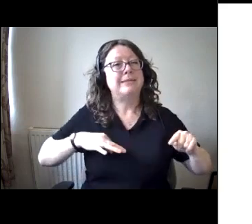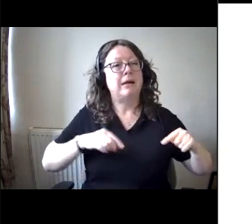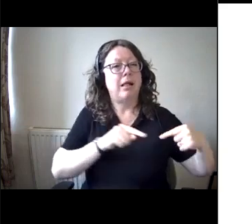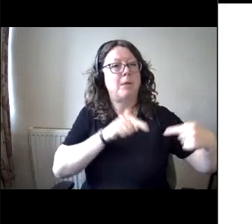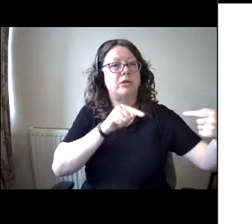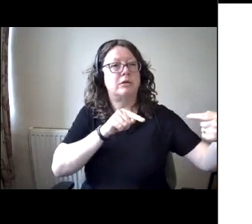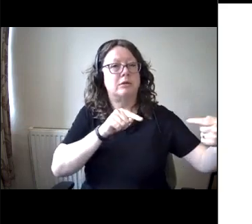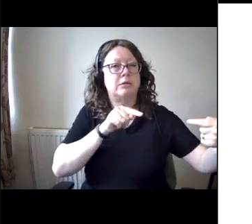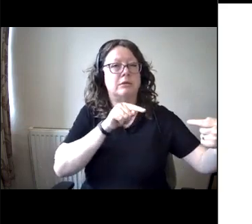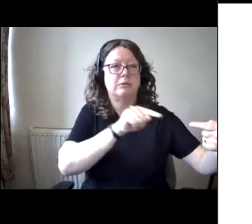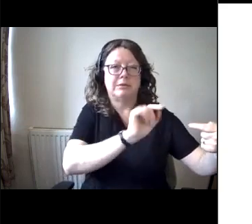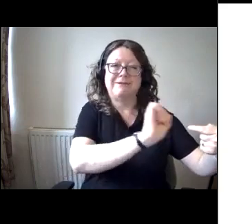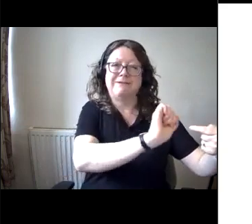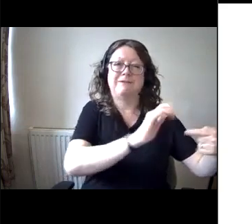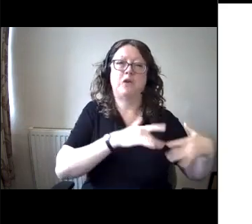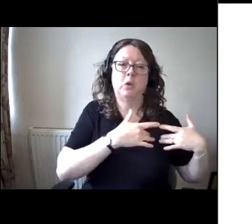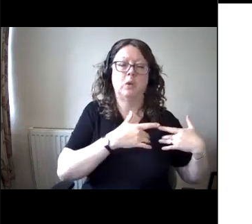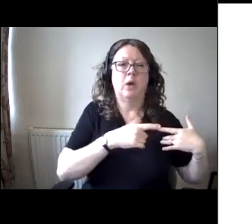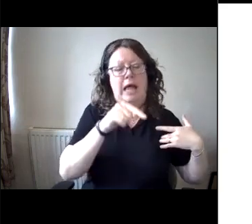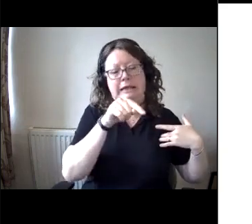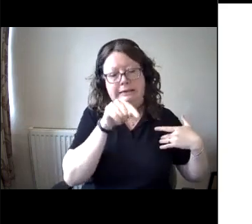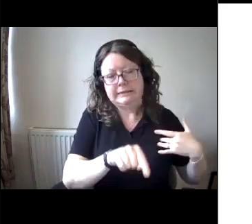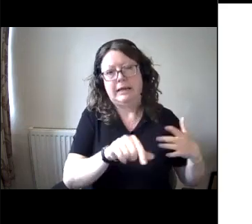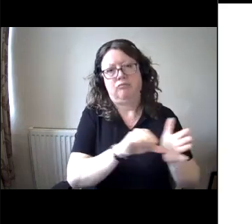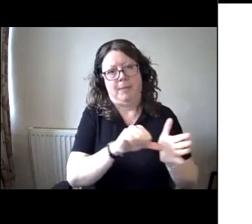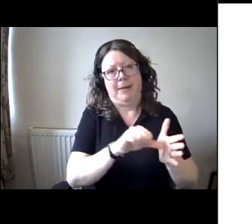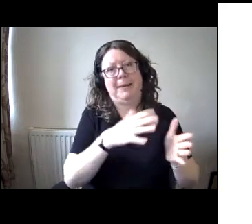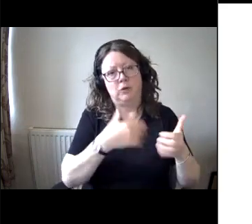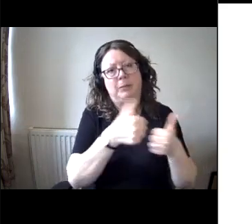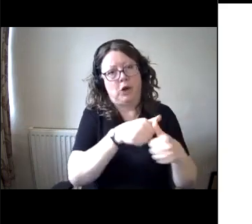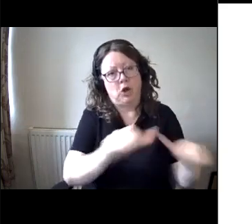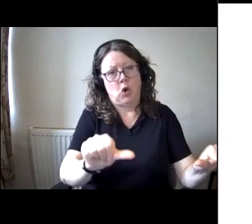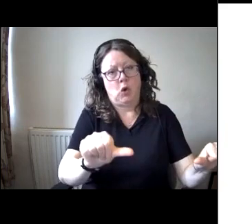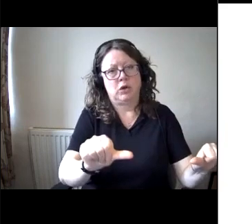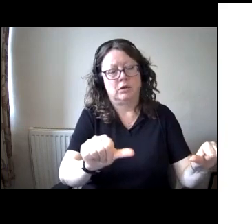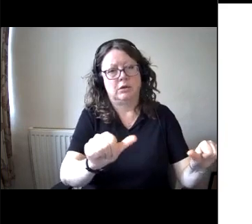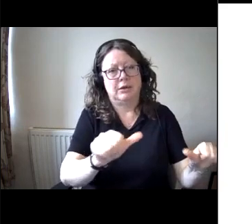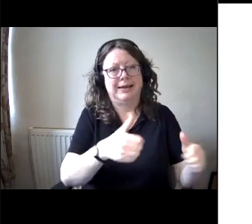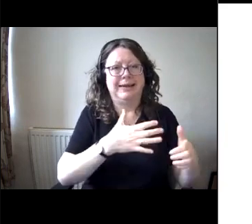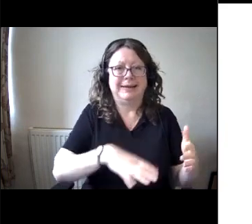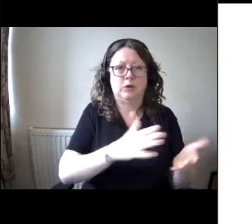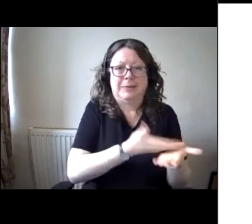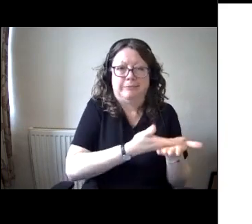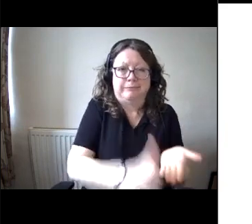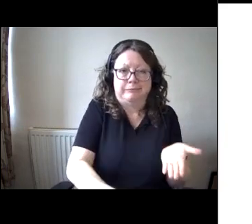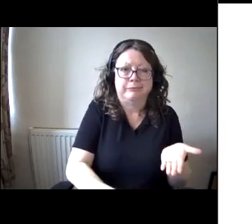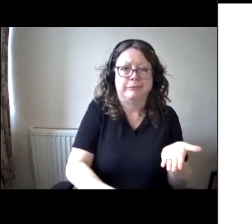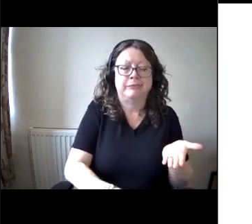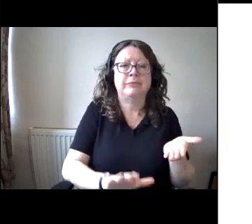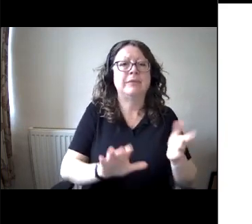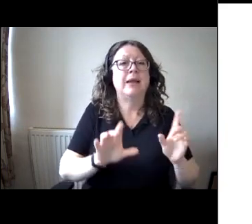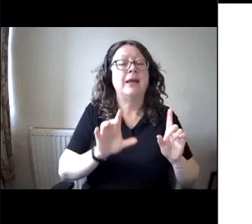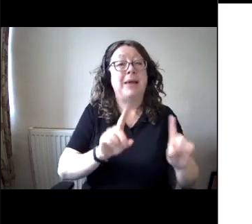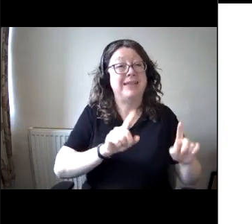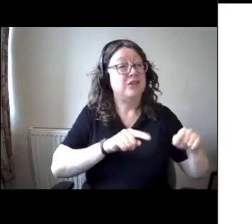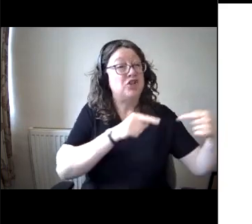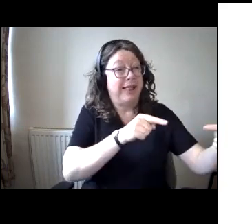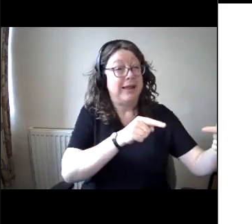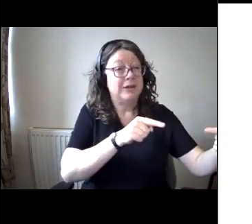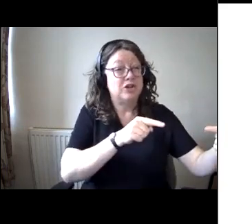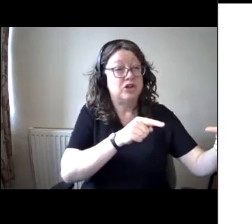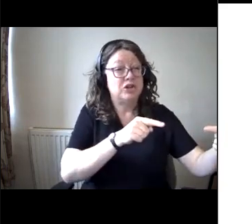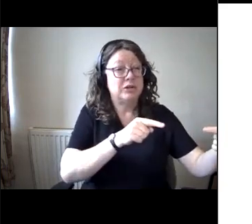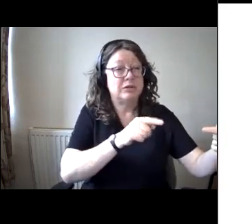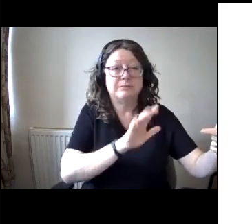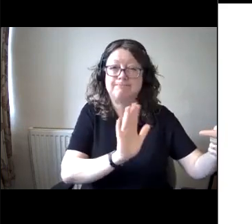changed. And because it challenges that kind of medical model of thinking, it might also challenge the language that we